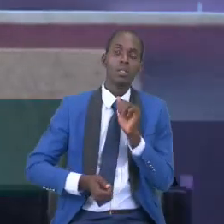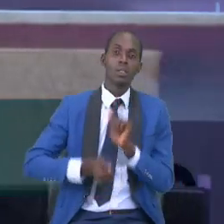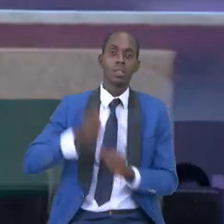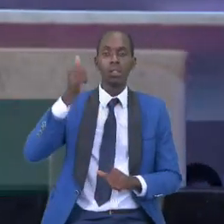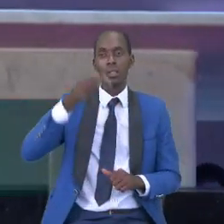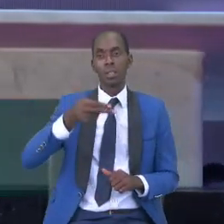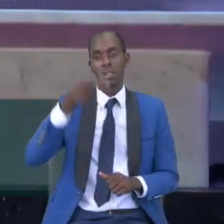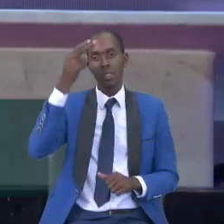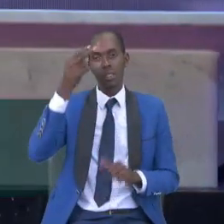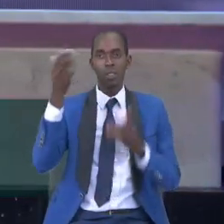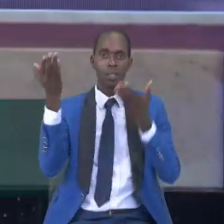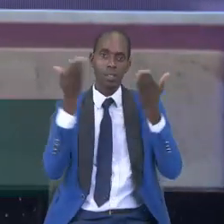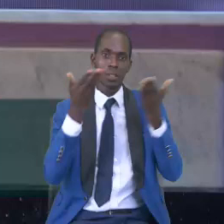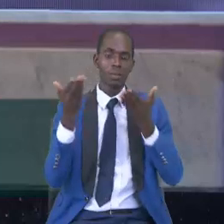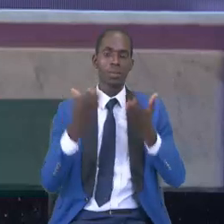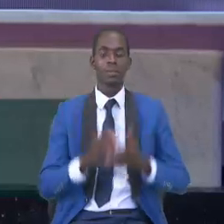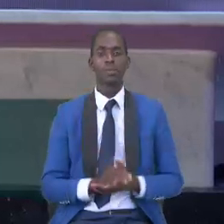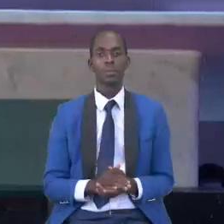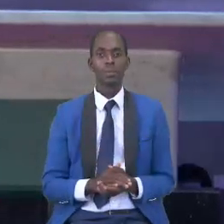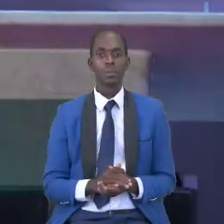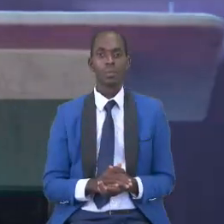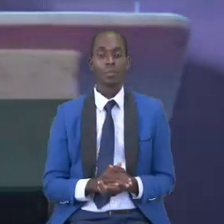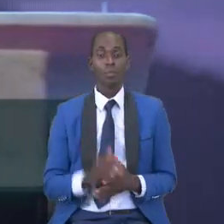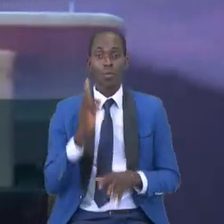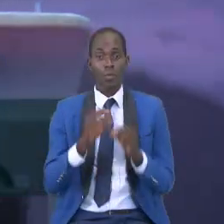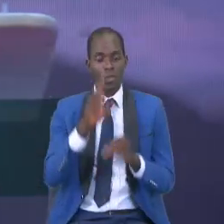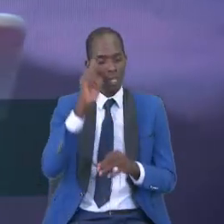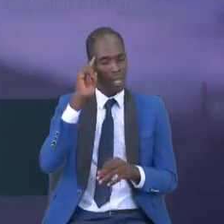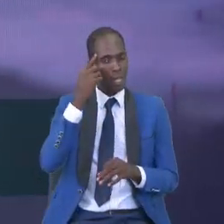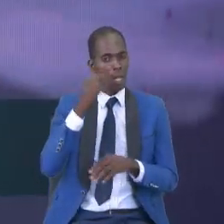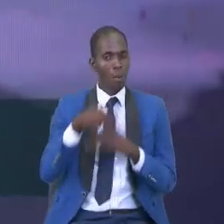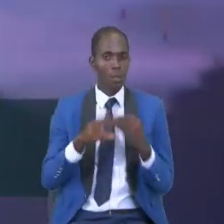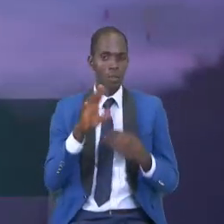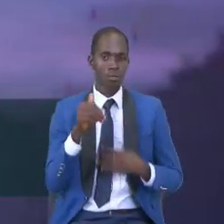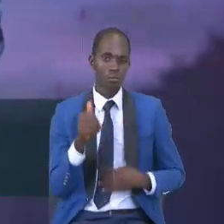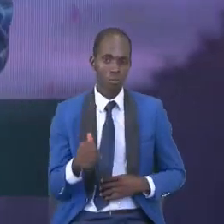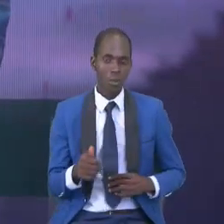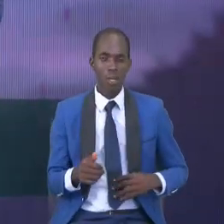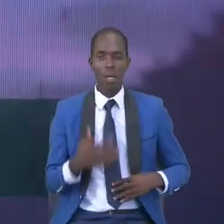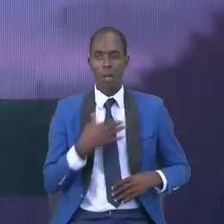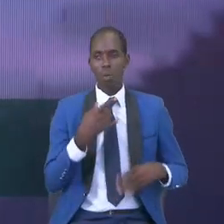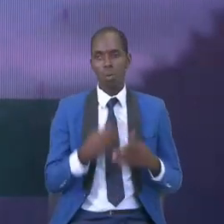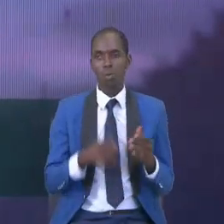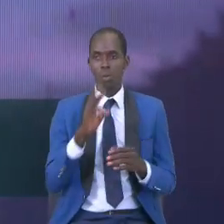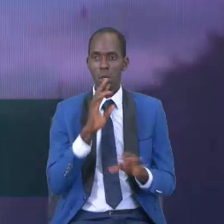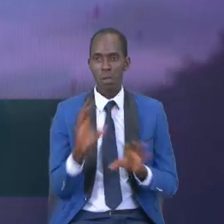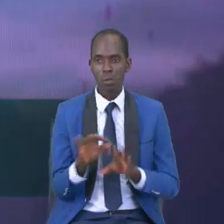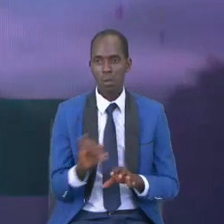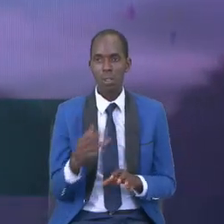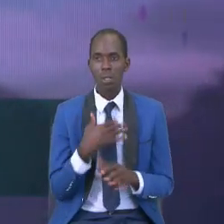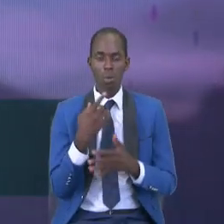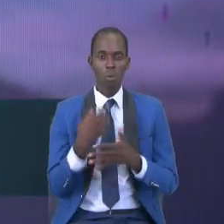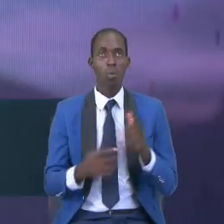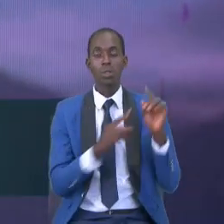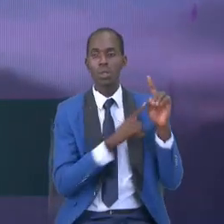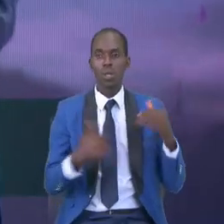the highest service. If you think about yourself and what you're doing and what the Lord has called you